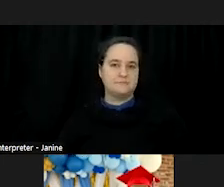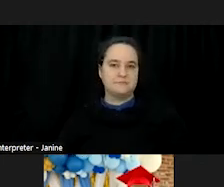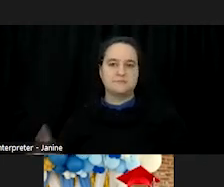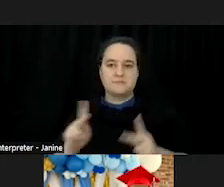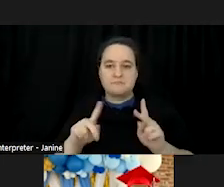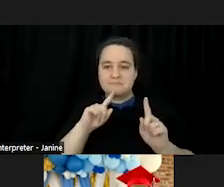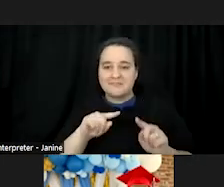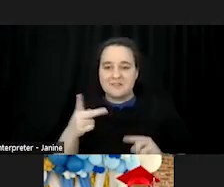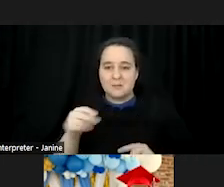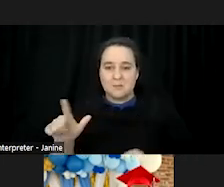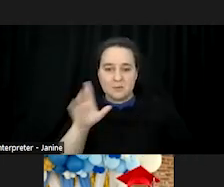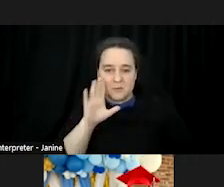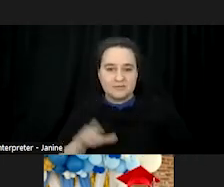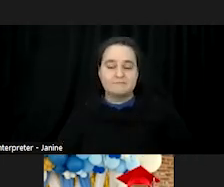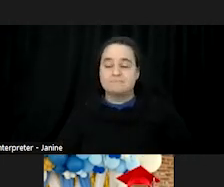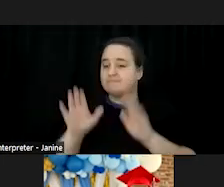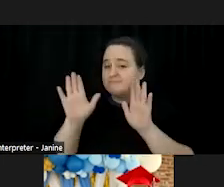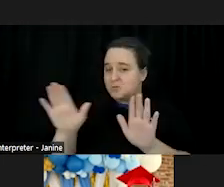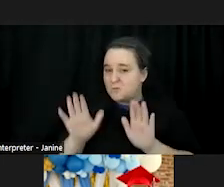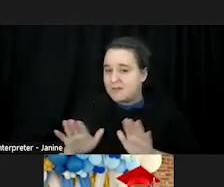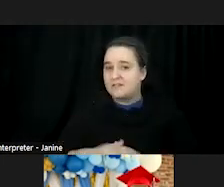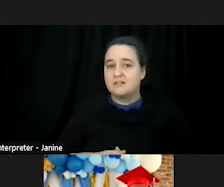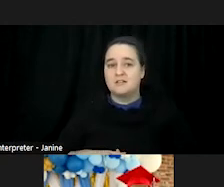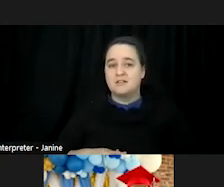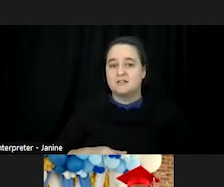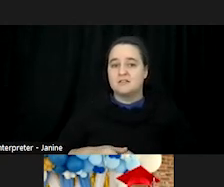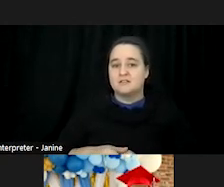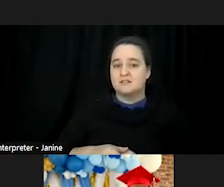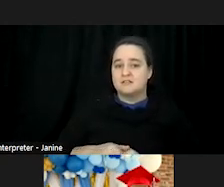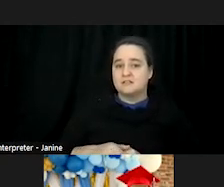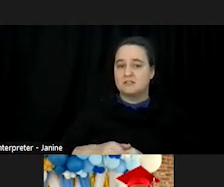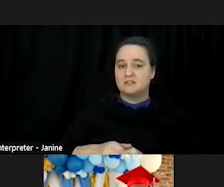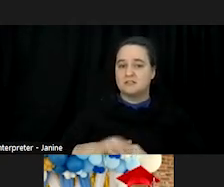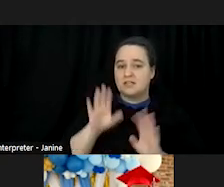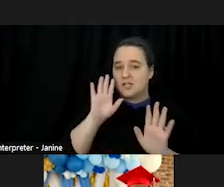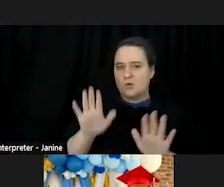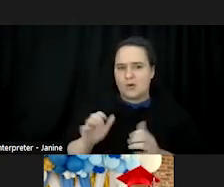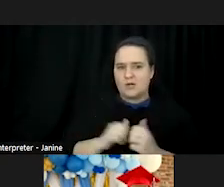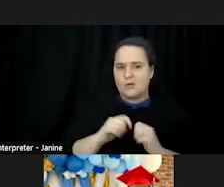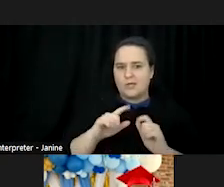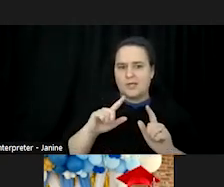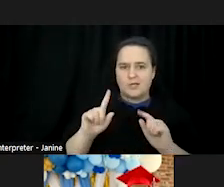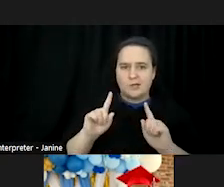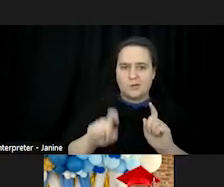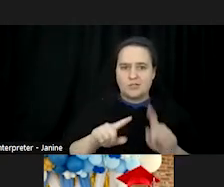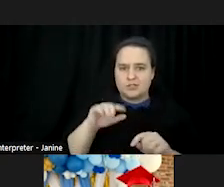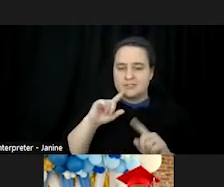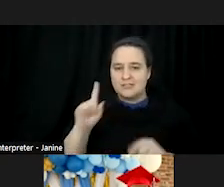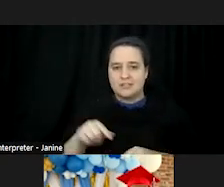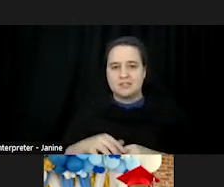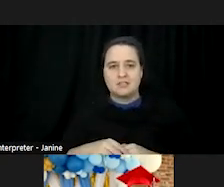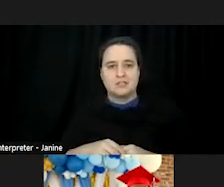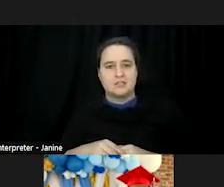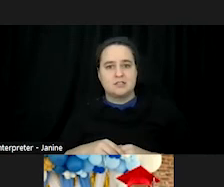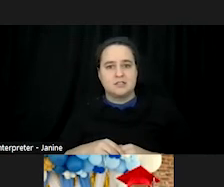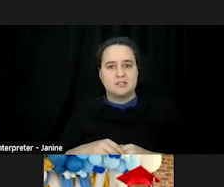poll. Great. This is so great with questions and answers. I'm gonna call him and say,